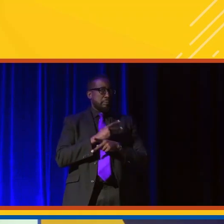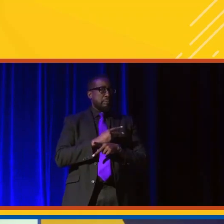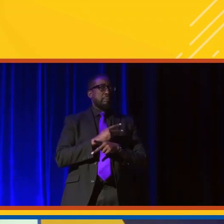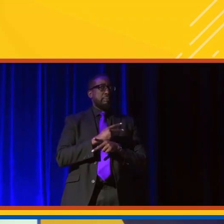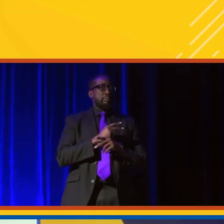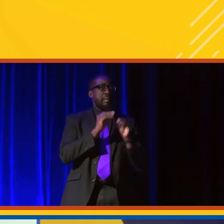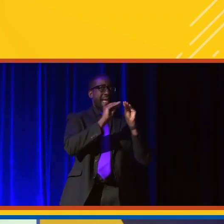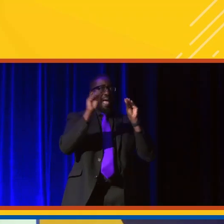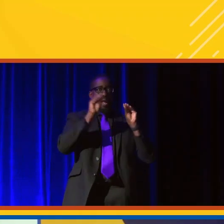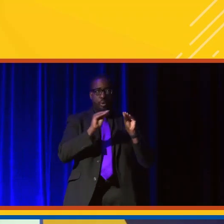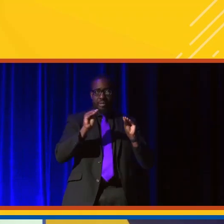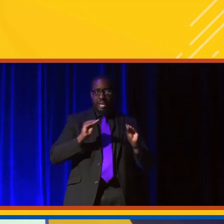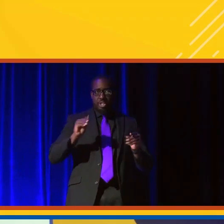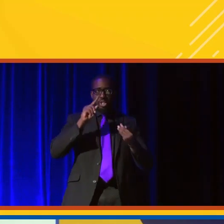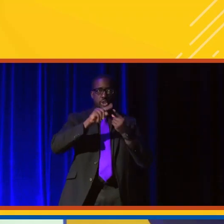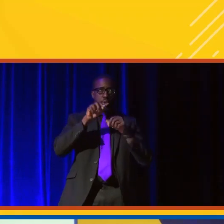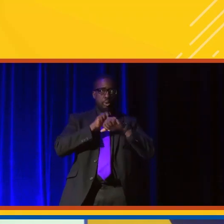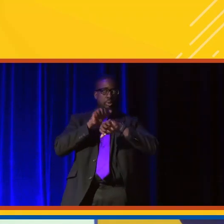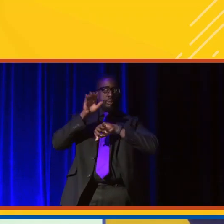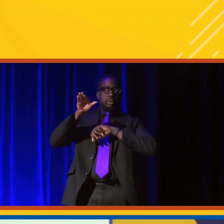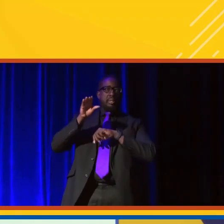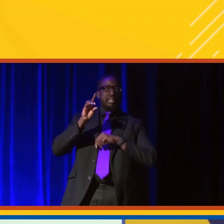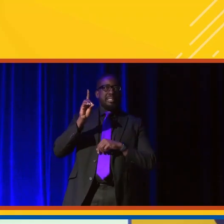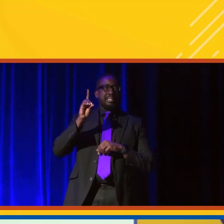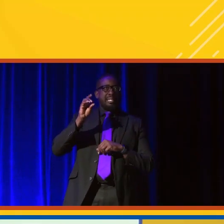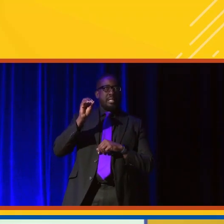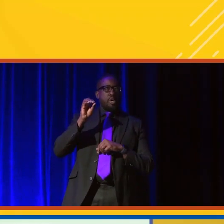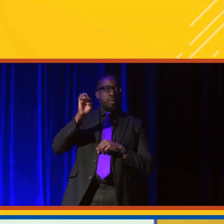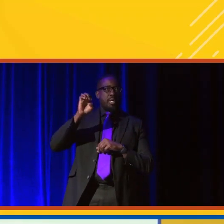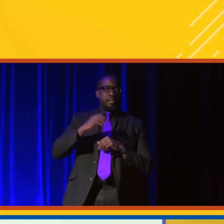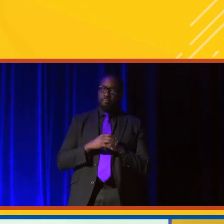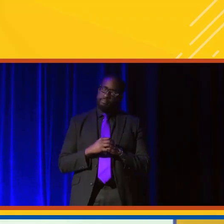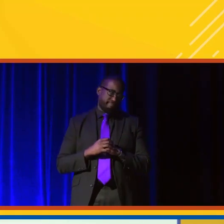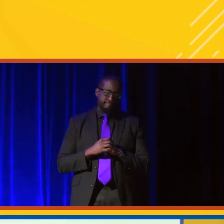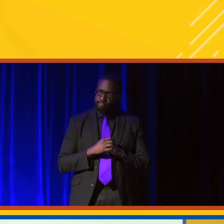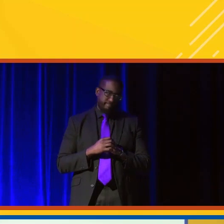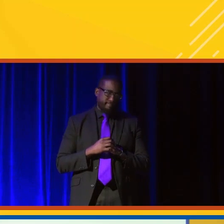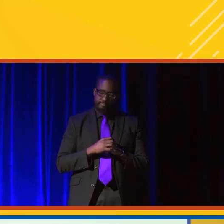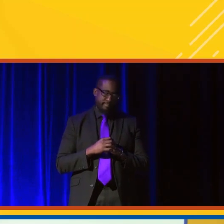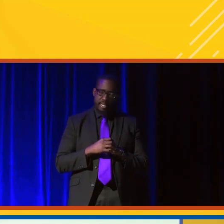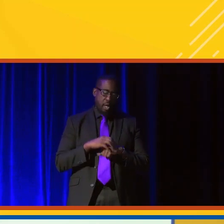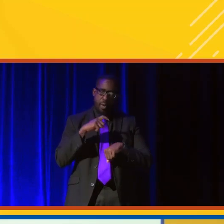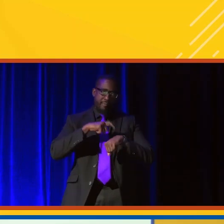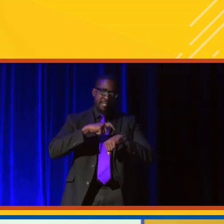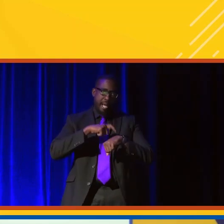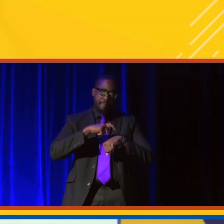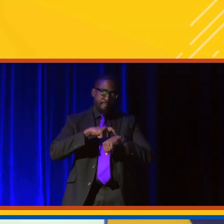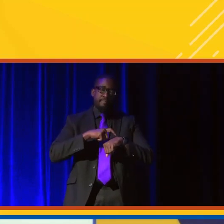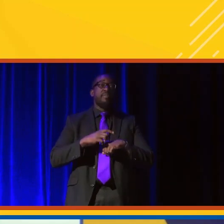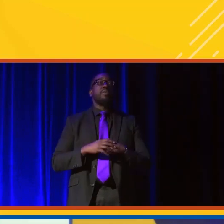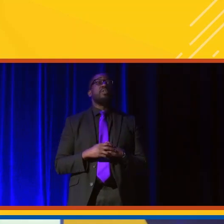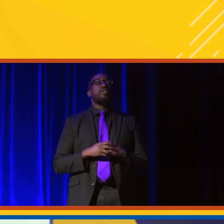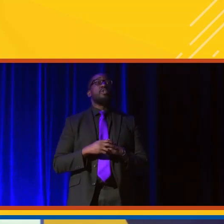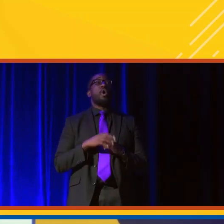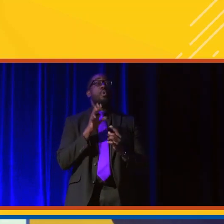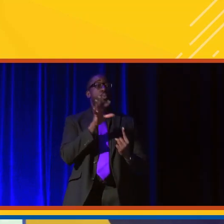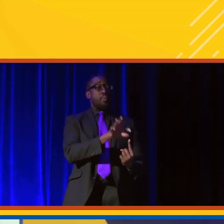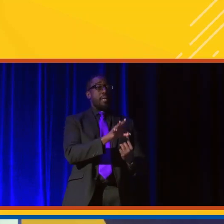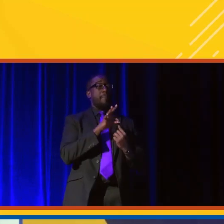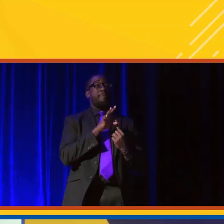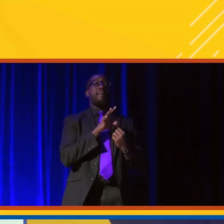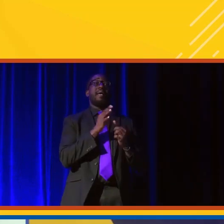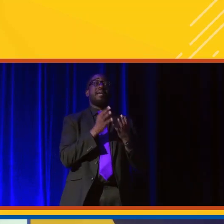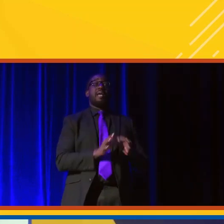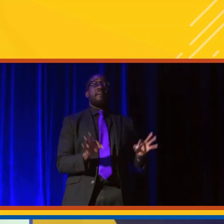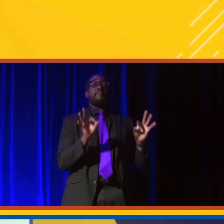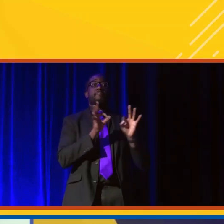So what we do to set out to try to tackle this, we pick a molecule that's an important molecule in the